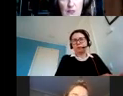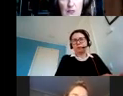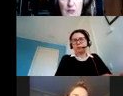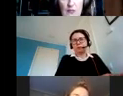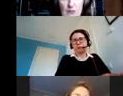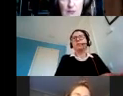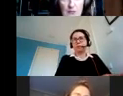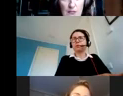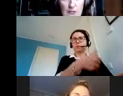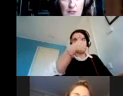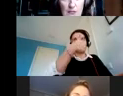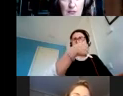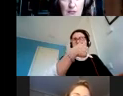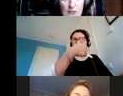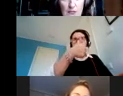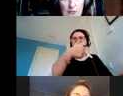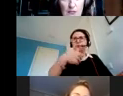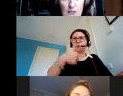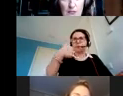to can you see the slide?